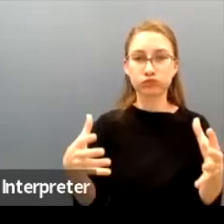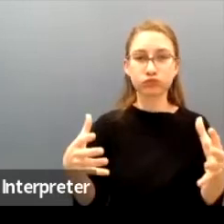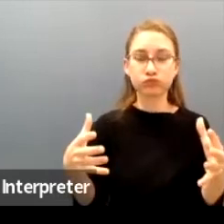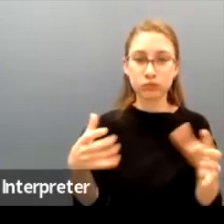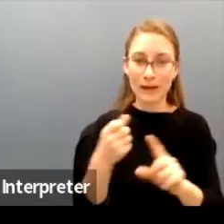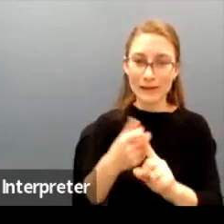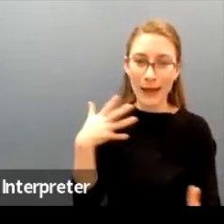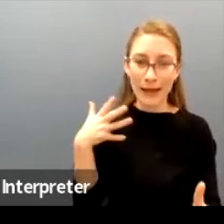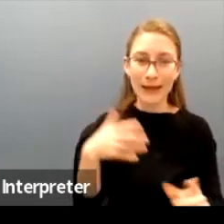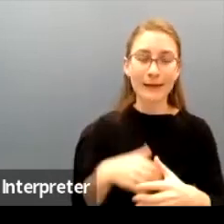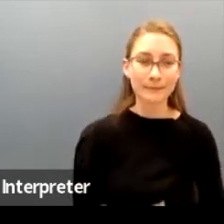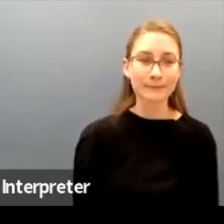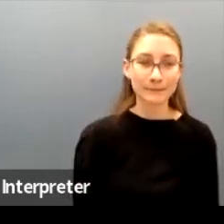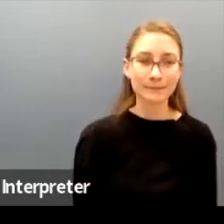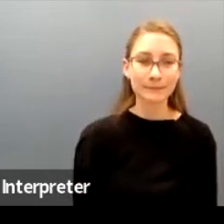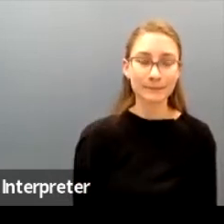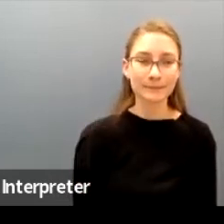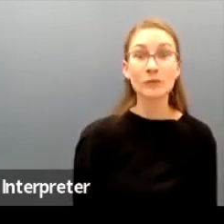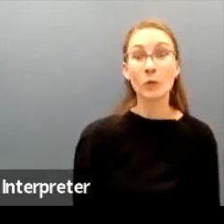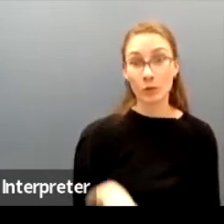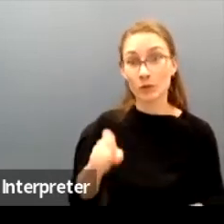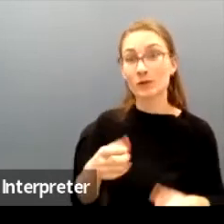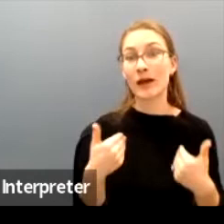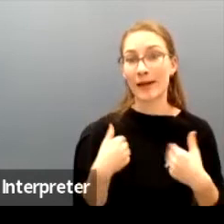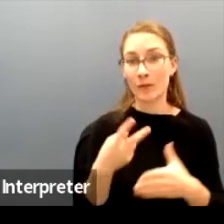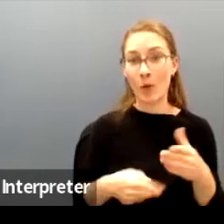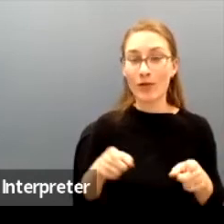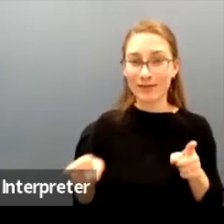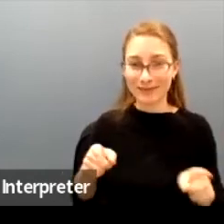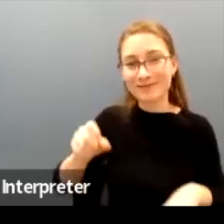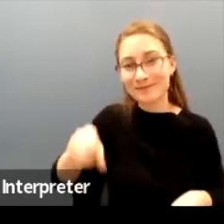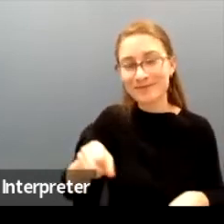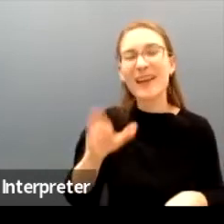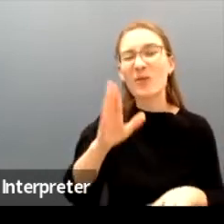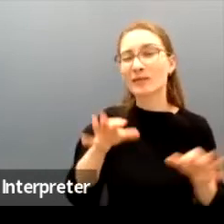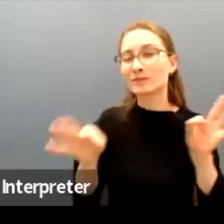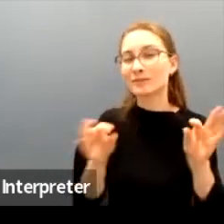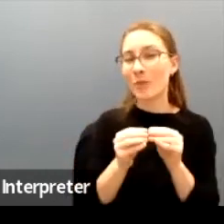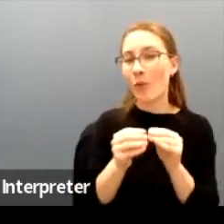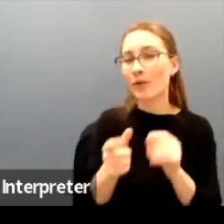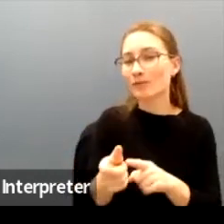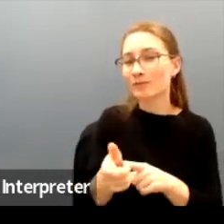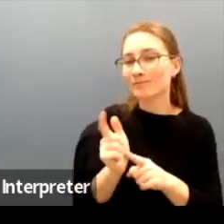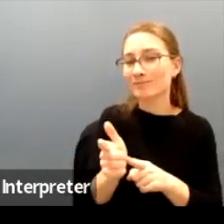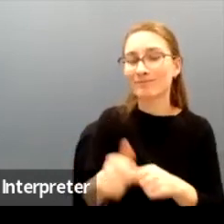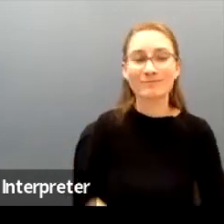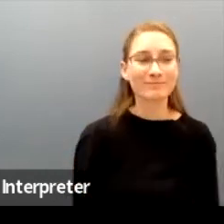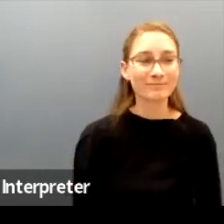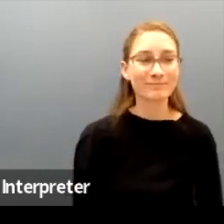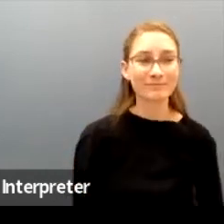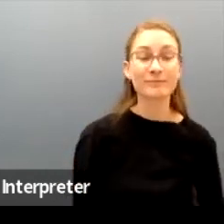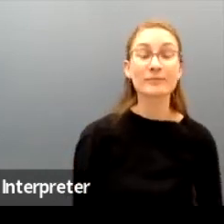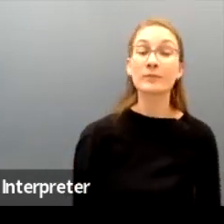you in a little bit. So again, I have my little battle of the words. I try to ask this question: how frequently throughout your day do you use the